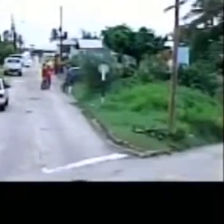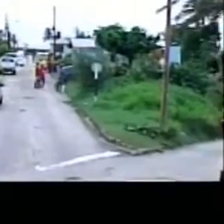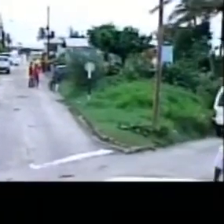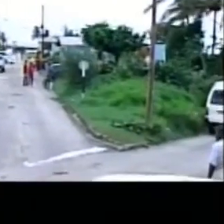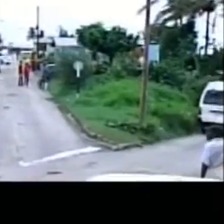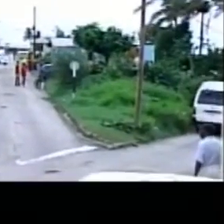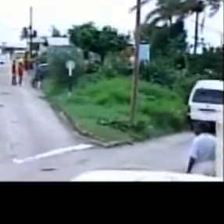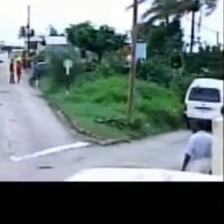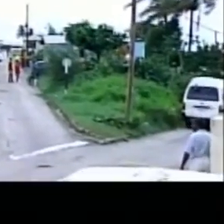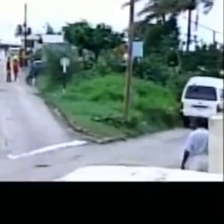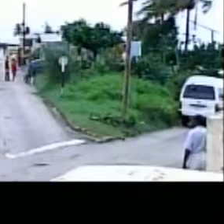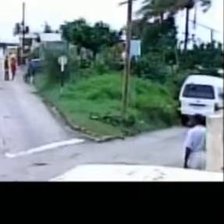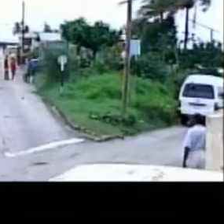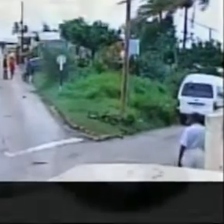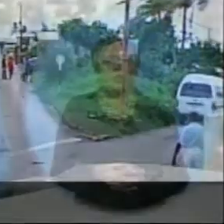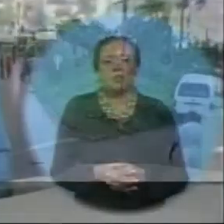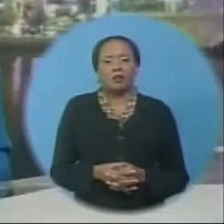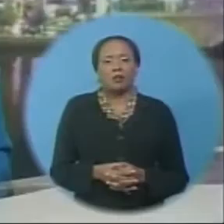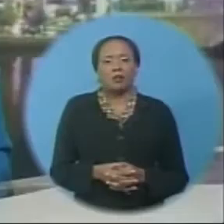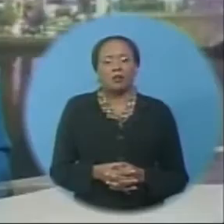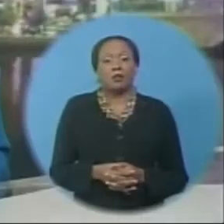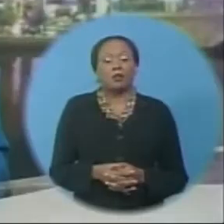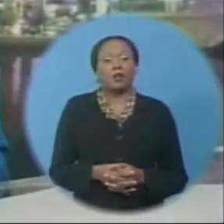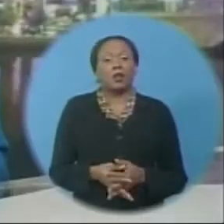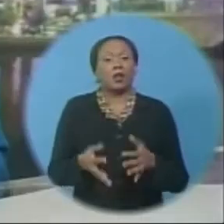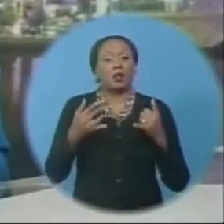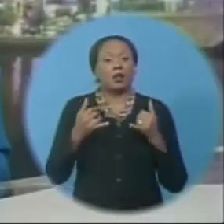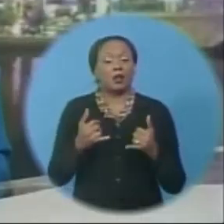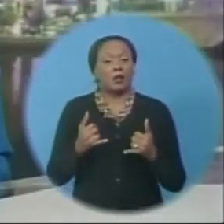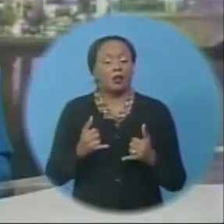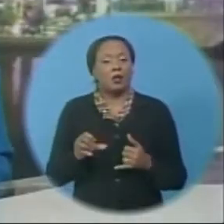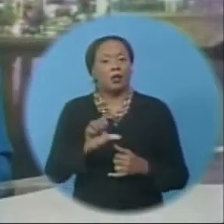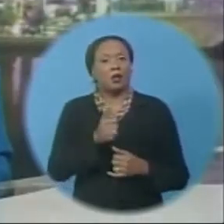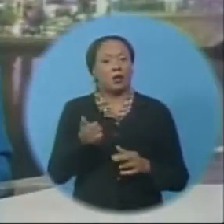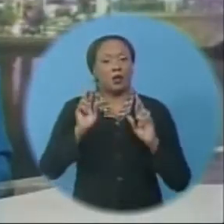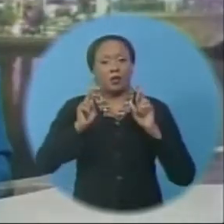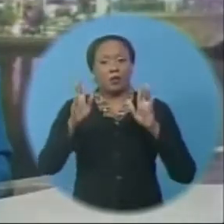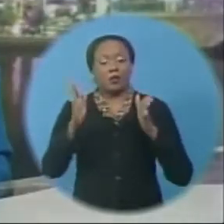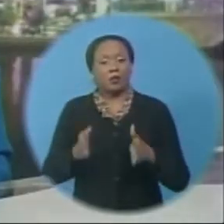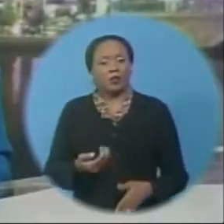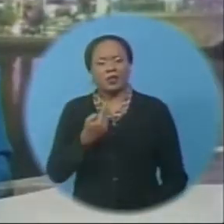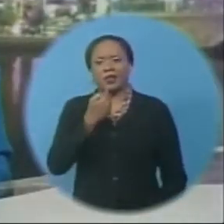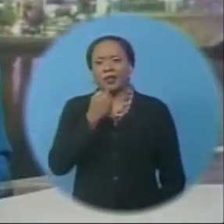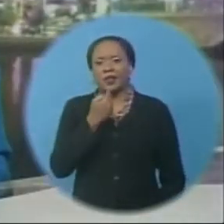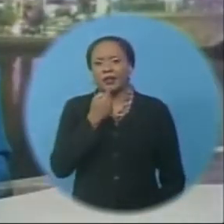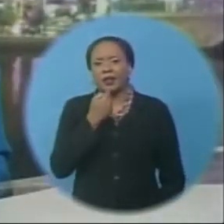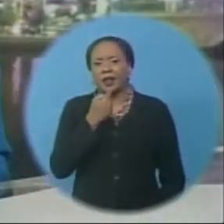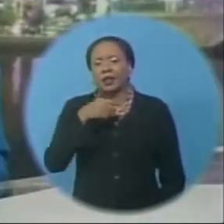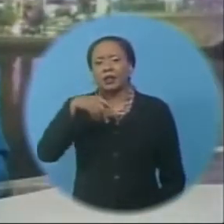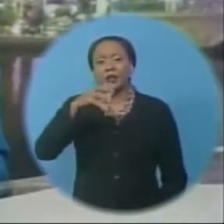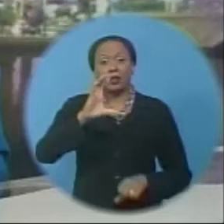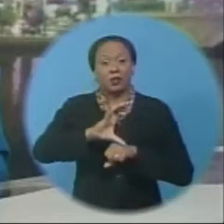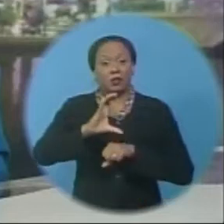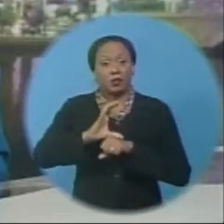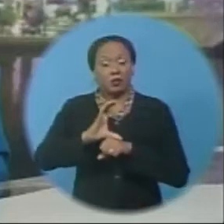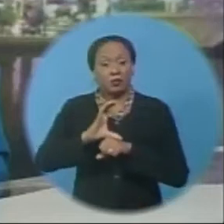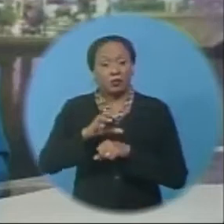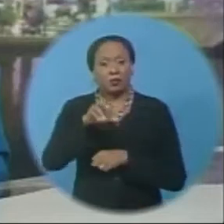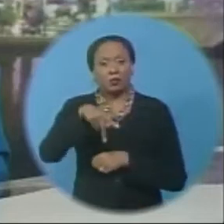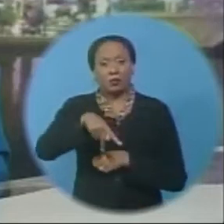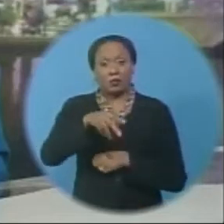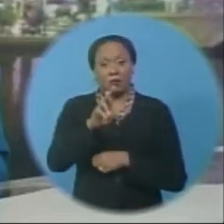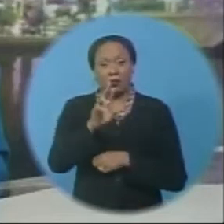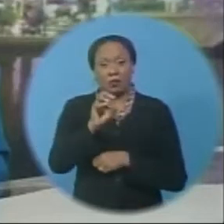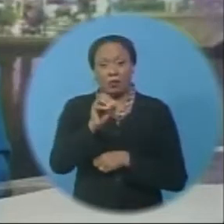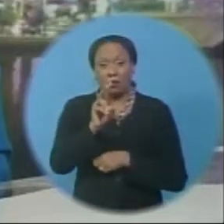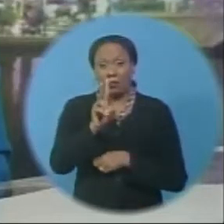Jerson, CBC News. And we hear from Rianne Phillips that it's not the Providence Methodist Church's first brush